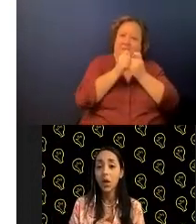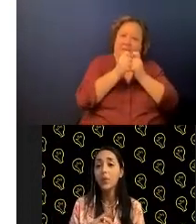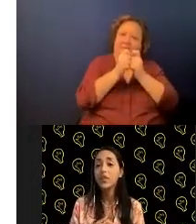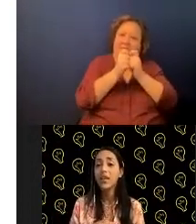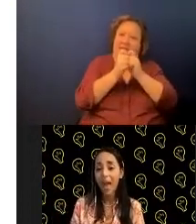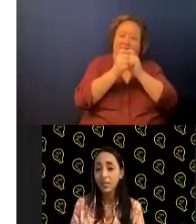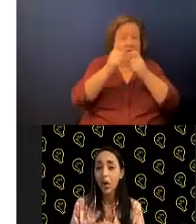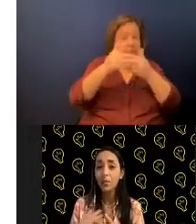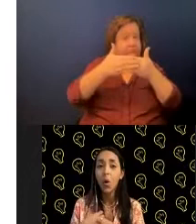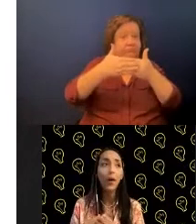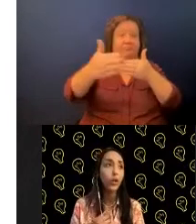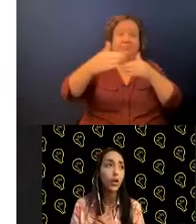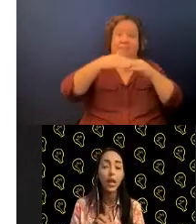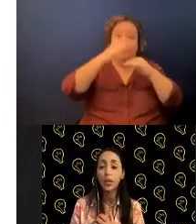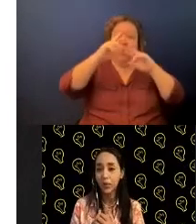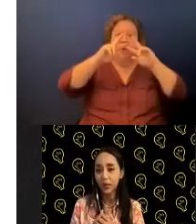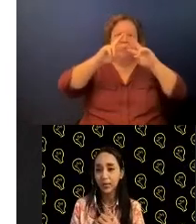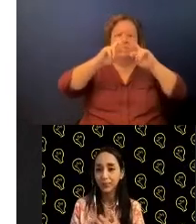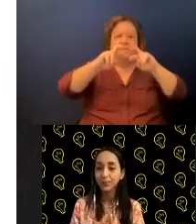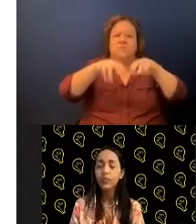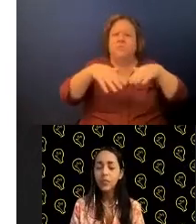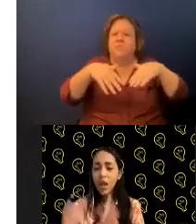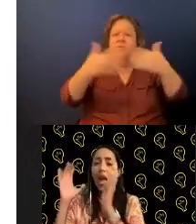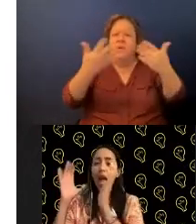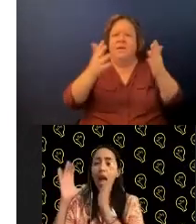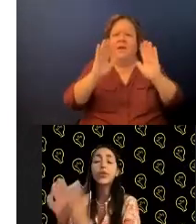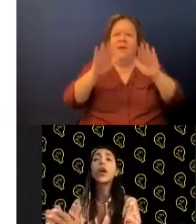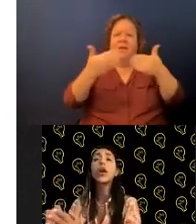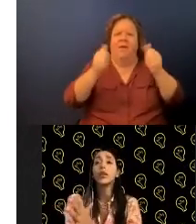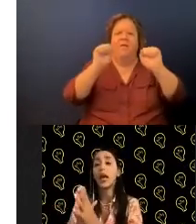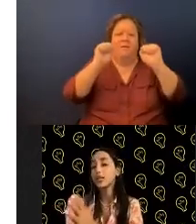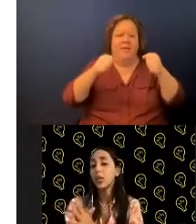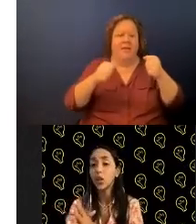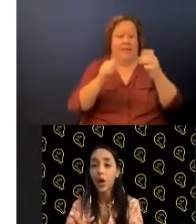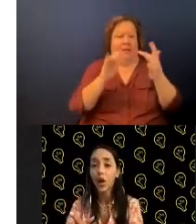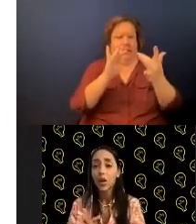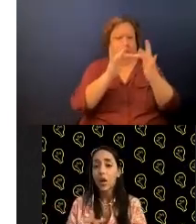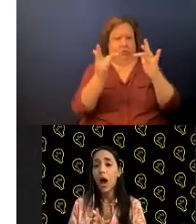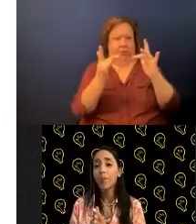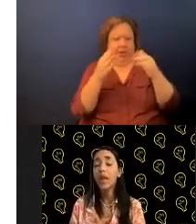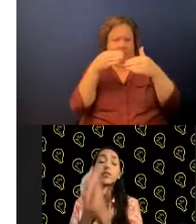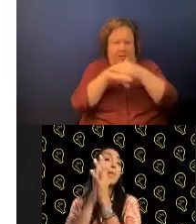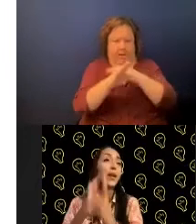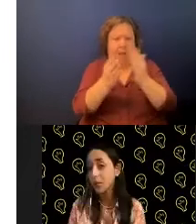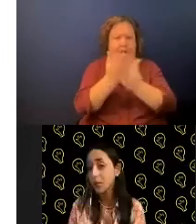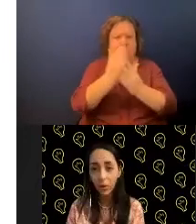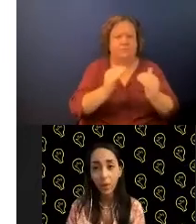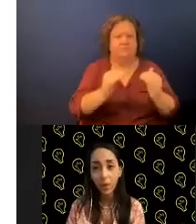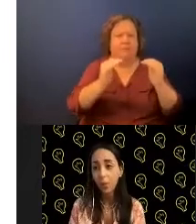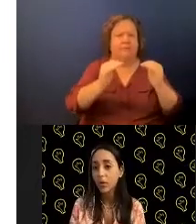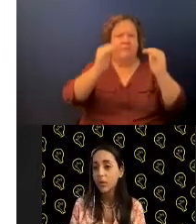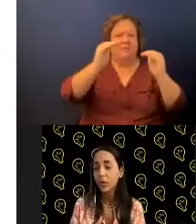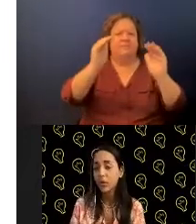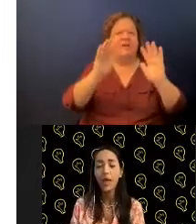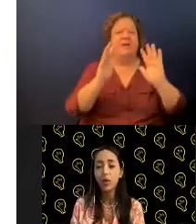can help us enhance our mobile learning experience. A third lesson learned is the mentorship program that